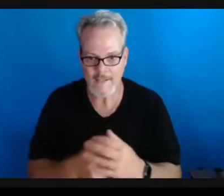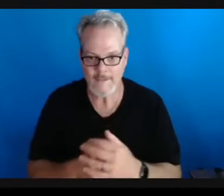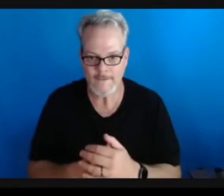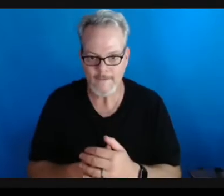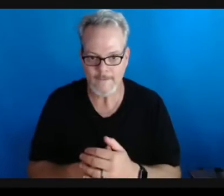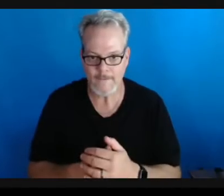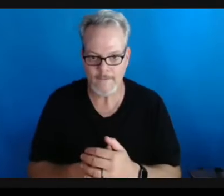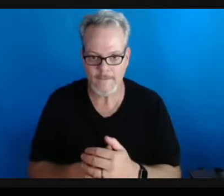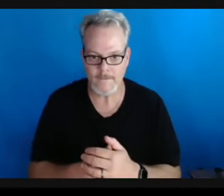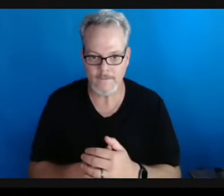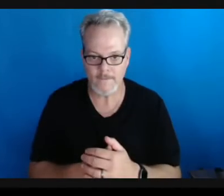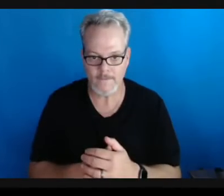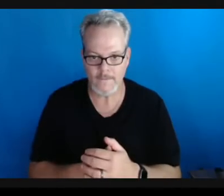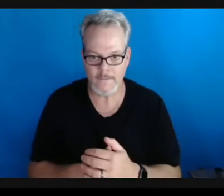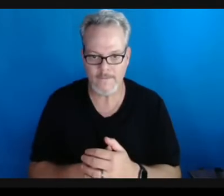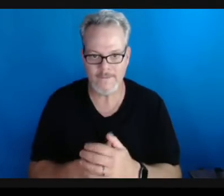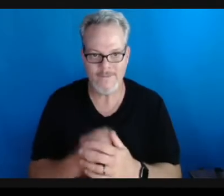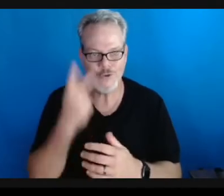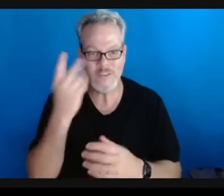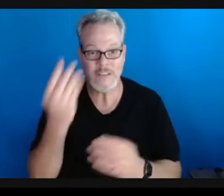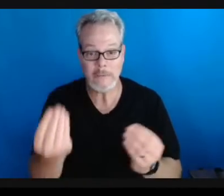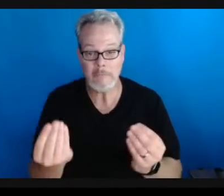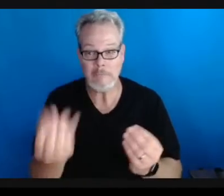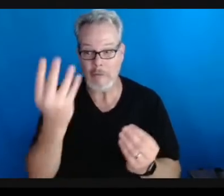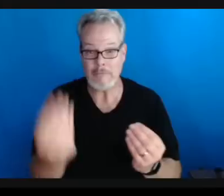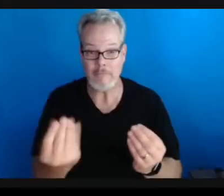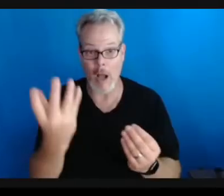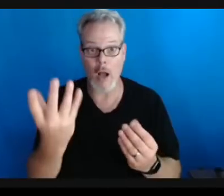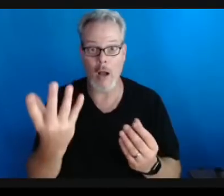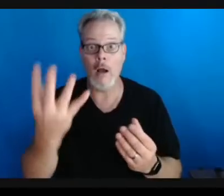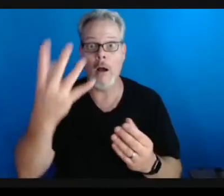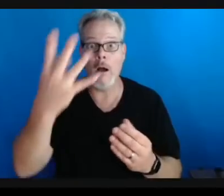There's lava flowing down into the hole from above from that fountain.